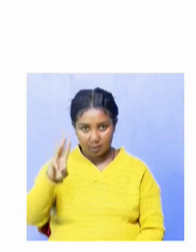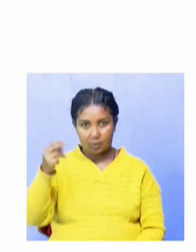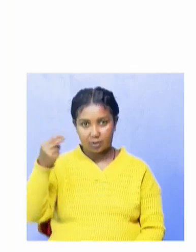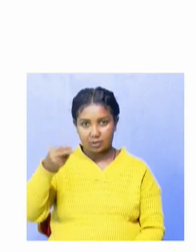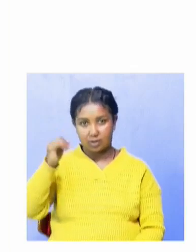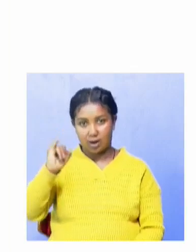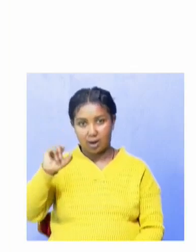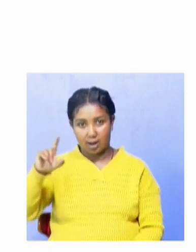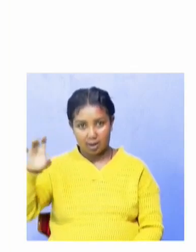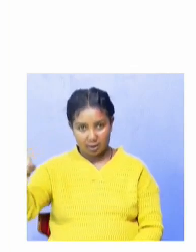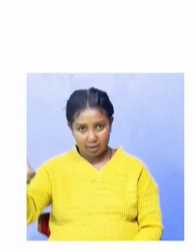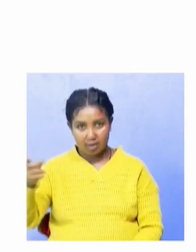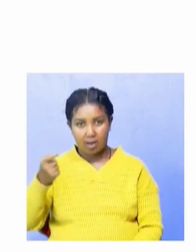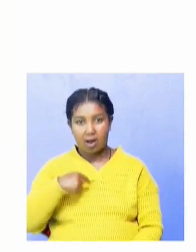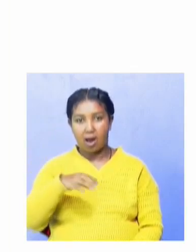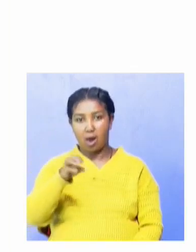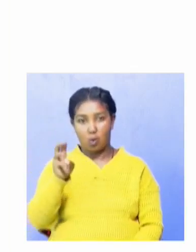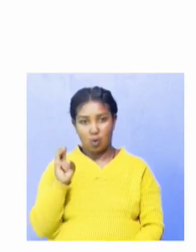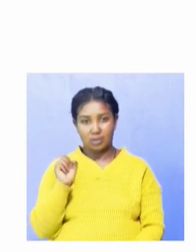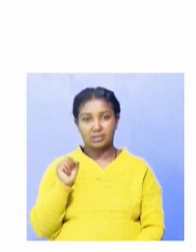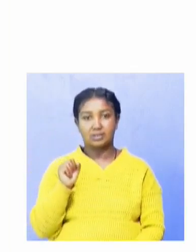I was